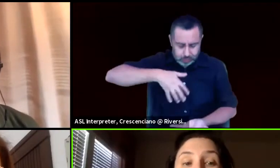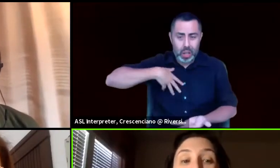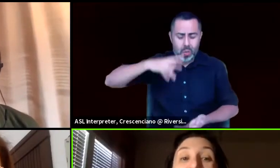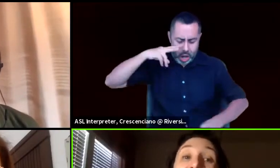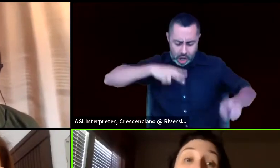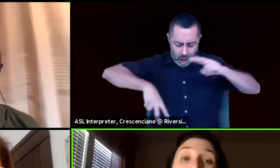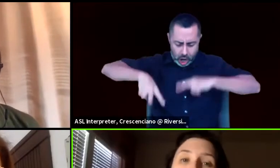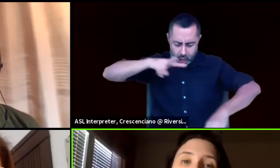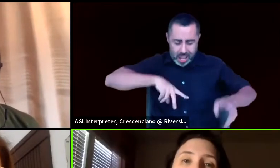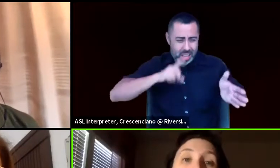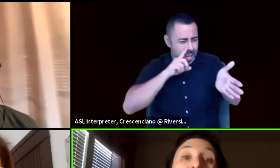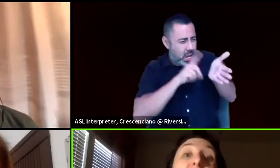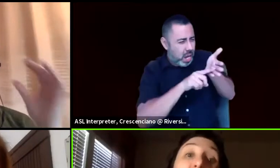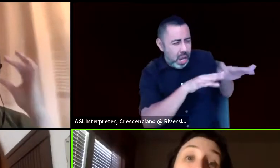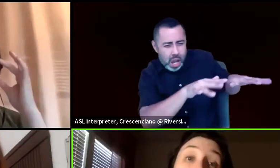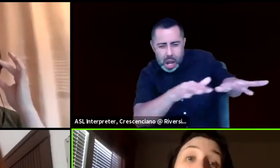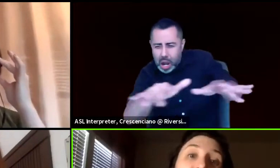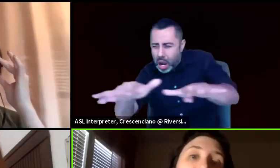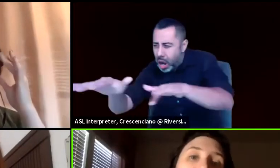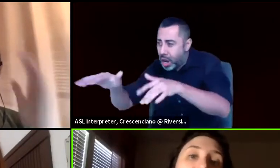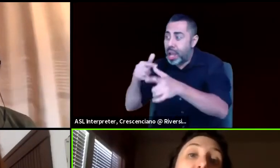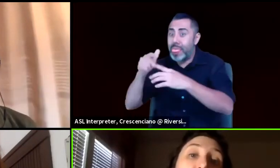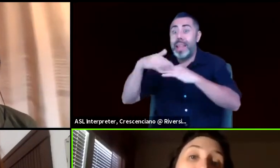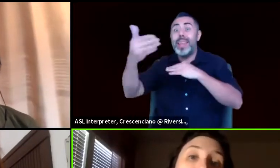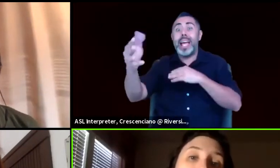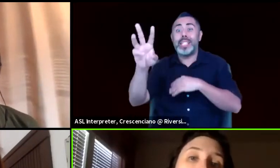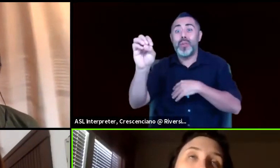webinar. And that email again is artist,